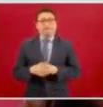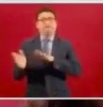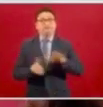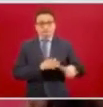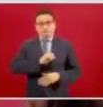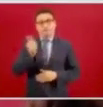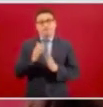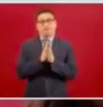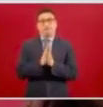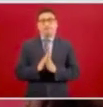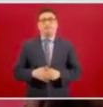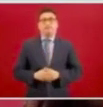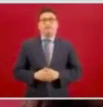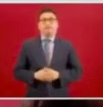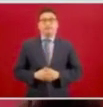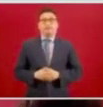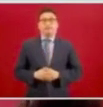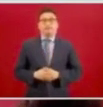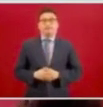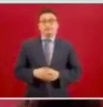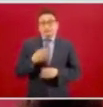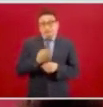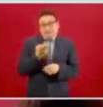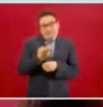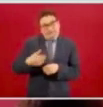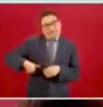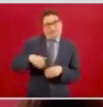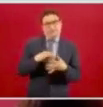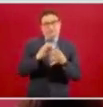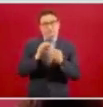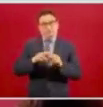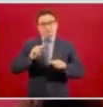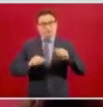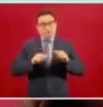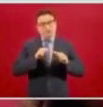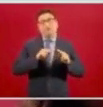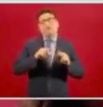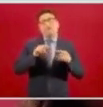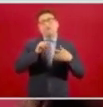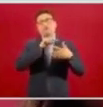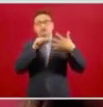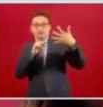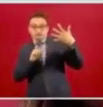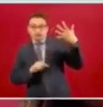patients, and we have enough capacity to provide proper treatment for all of them.